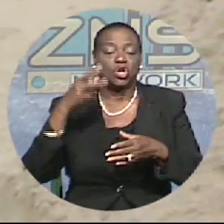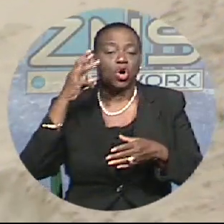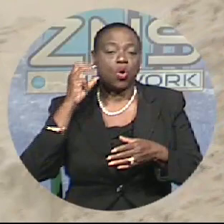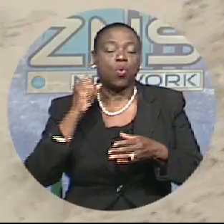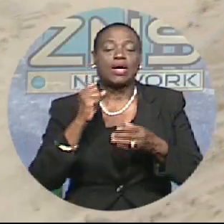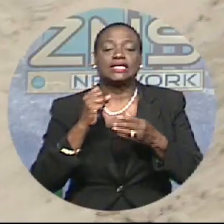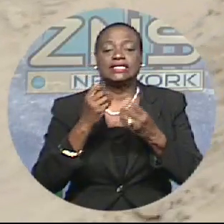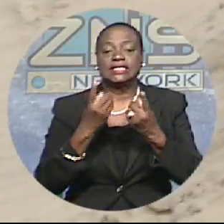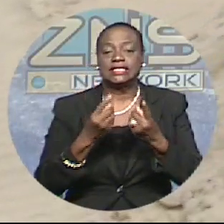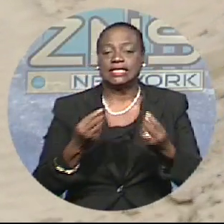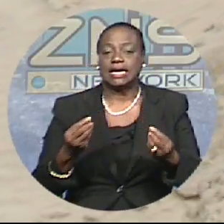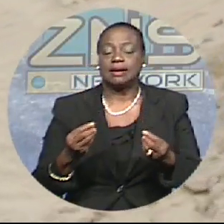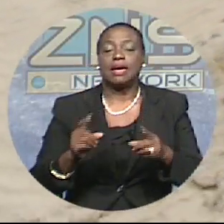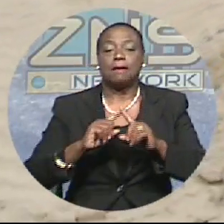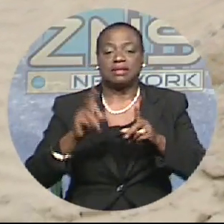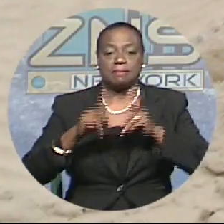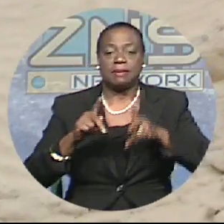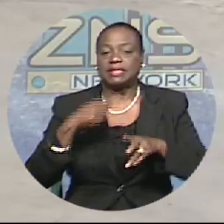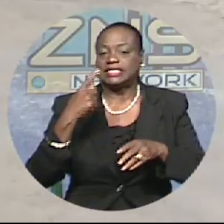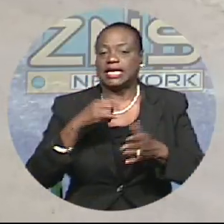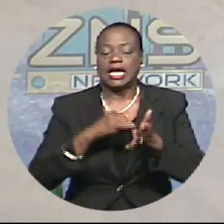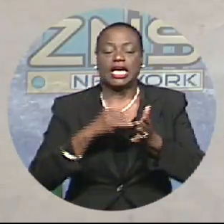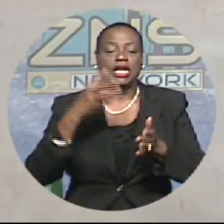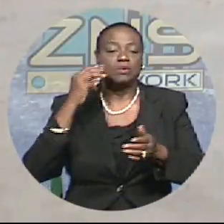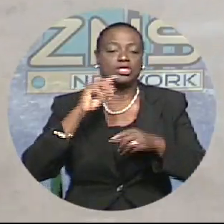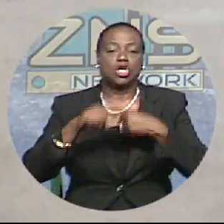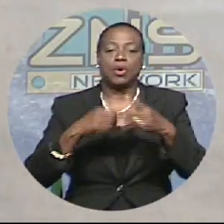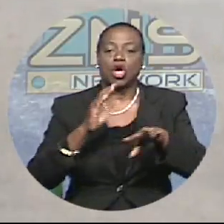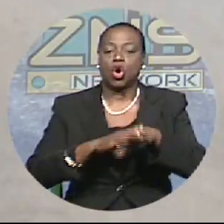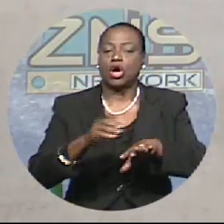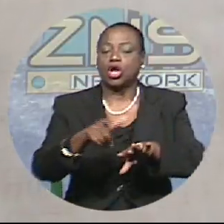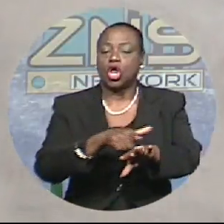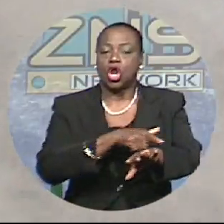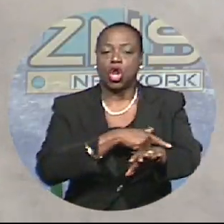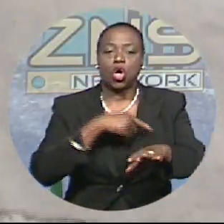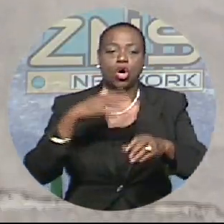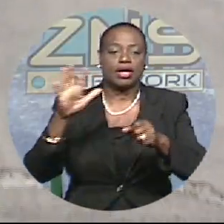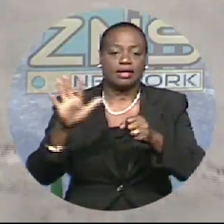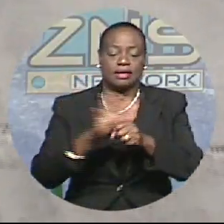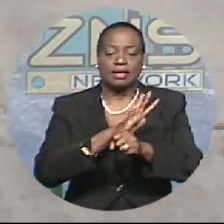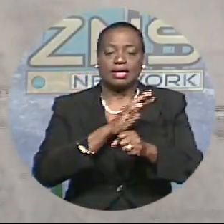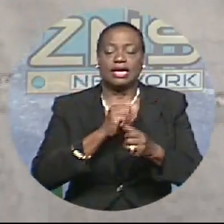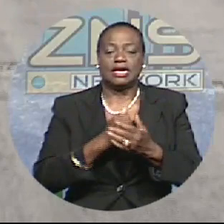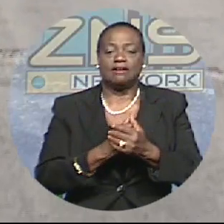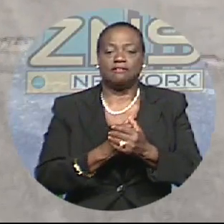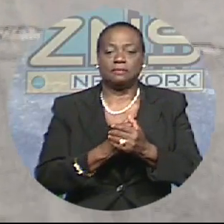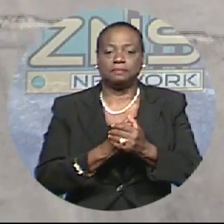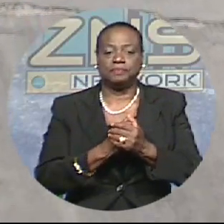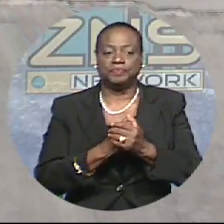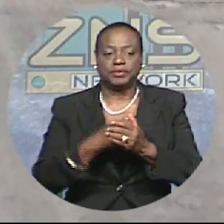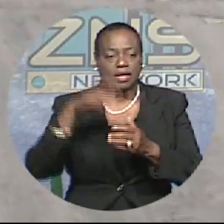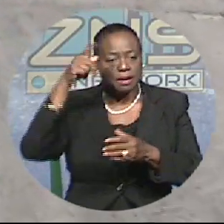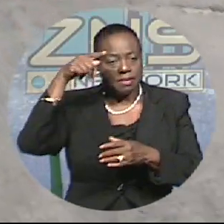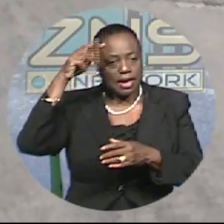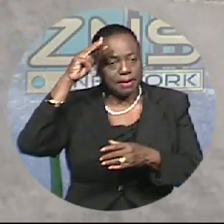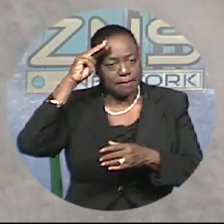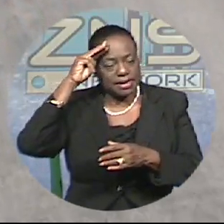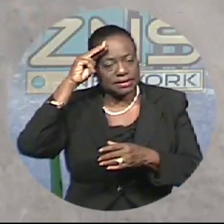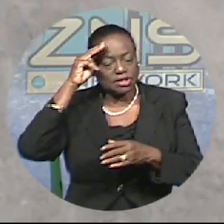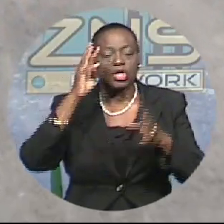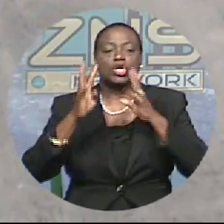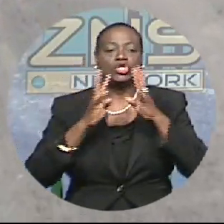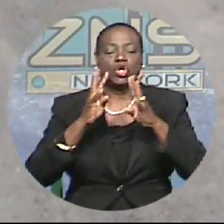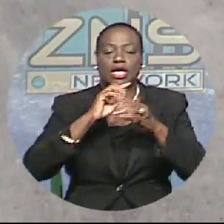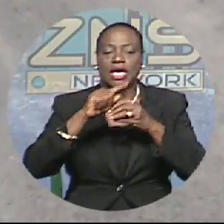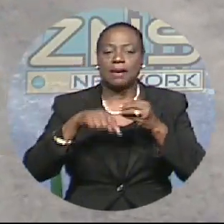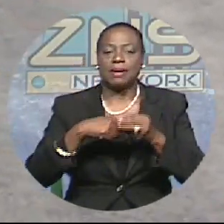long enough. Now, all of this takes place as Prime Minister Perry Christie recently requested a report from BAIC on the viability of